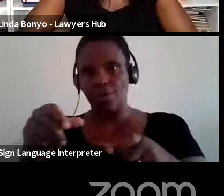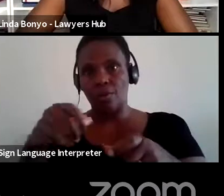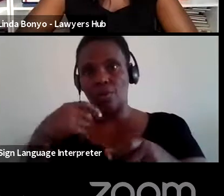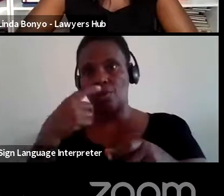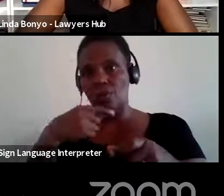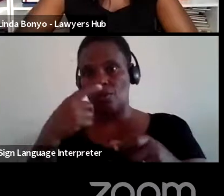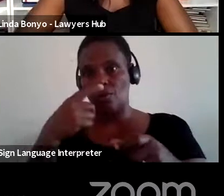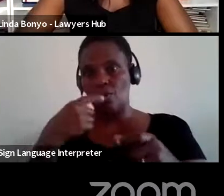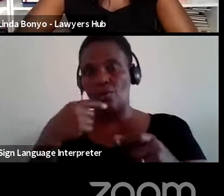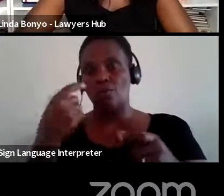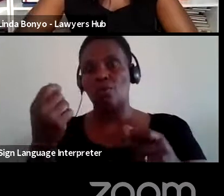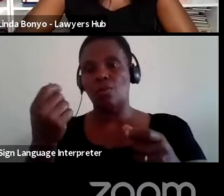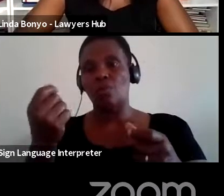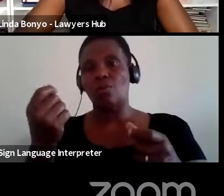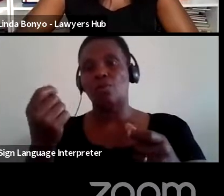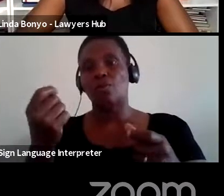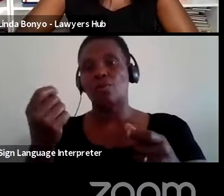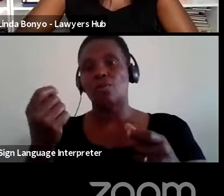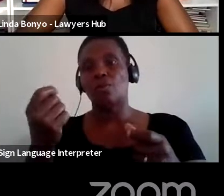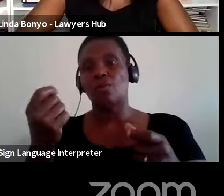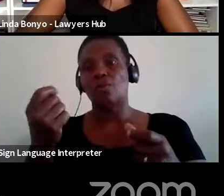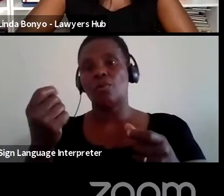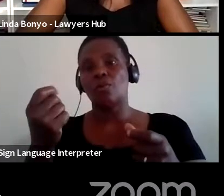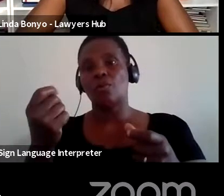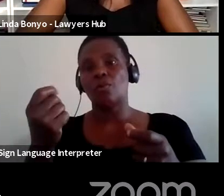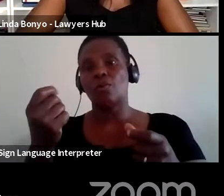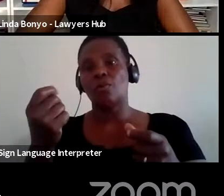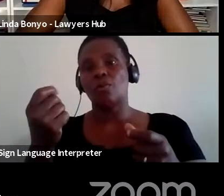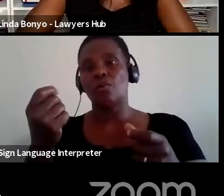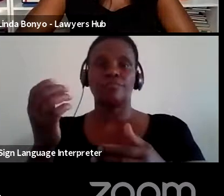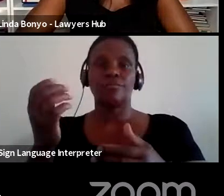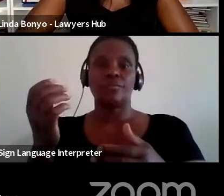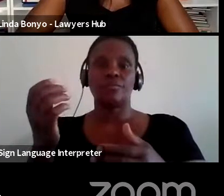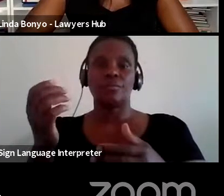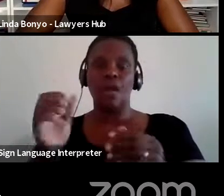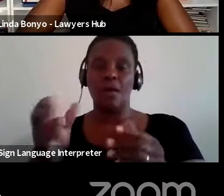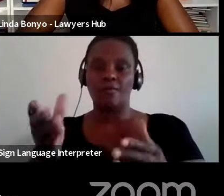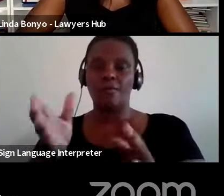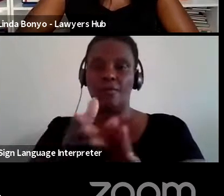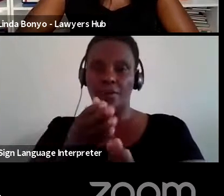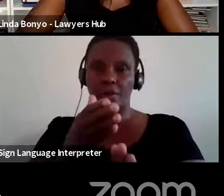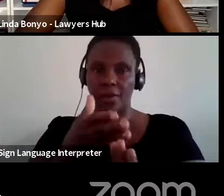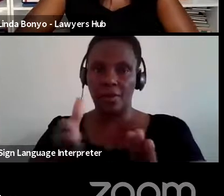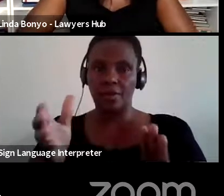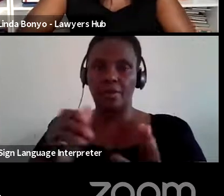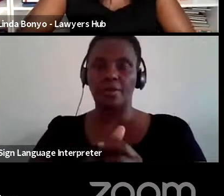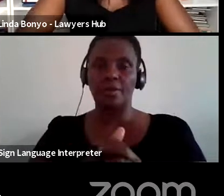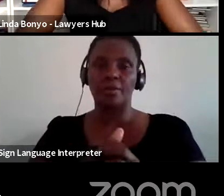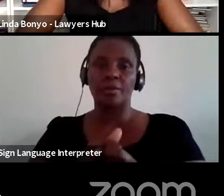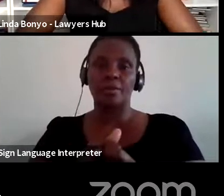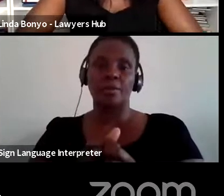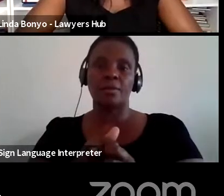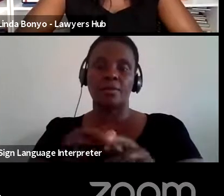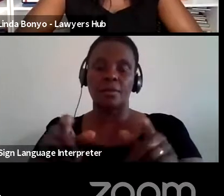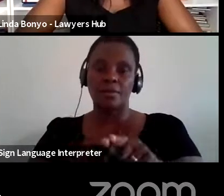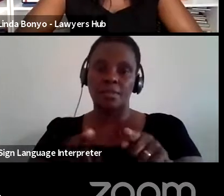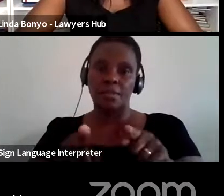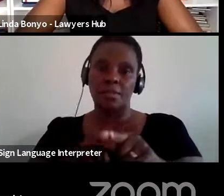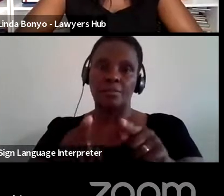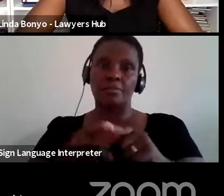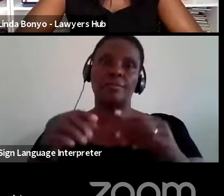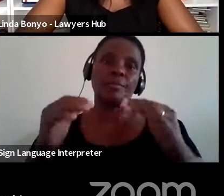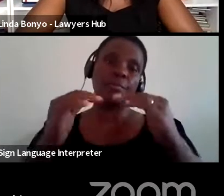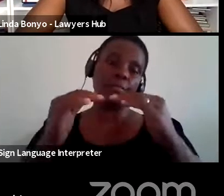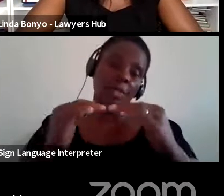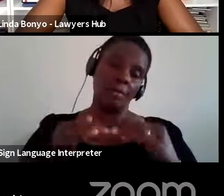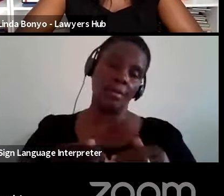due to violations of their content guidelines. And at a minimum, that information should be broken down along the total number